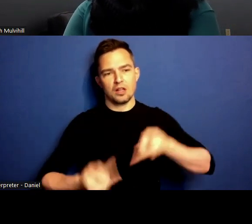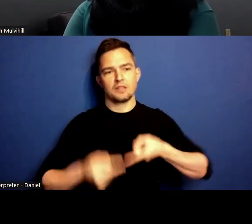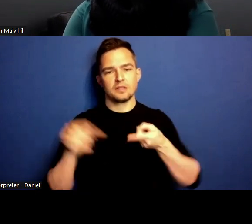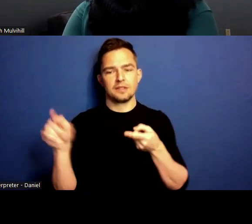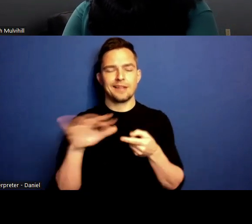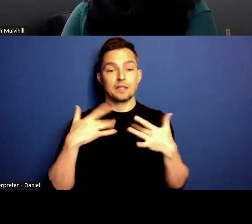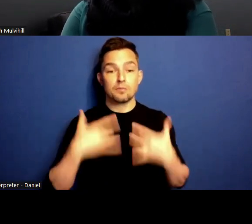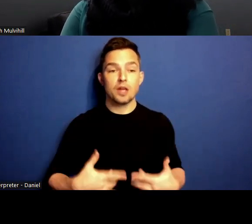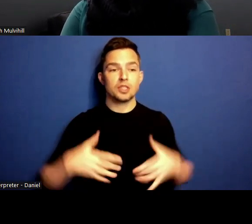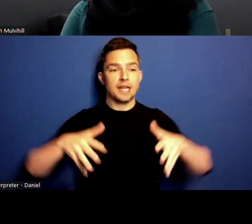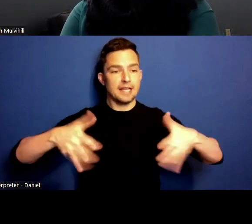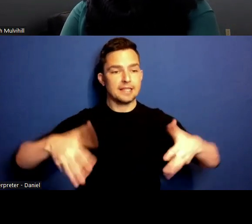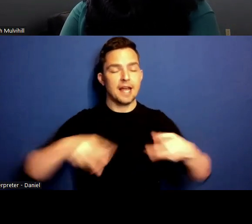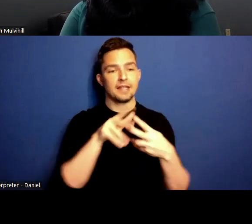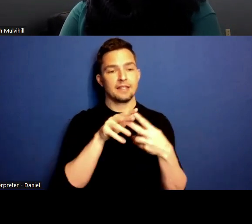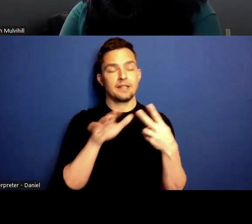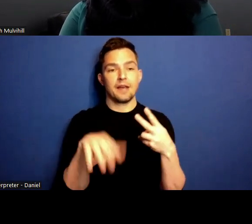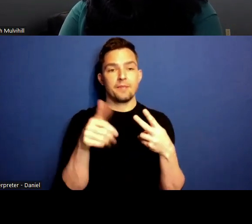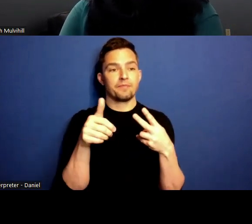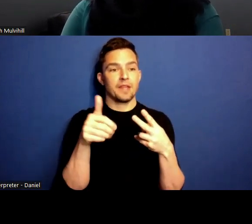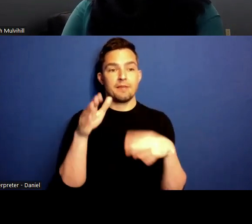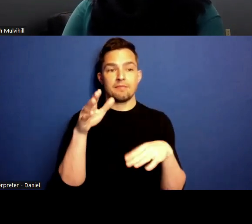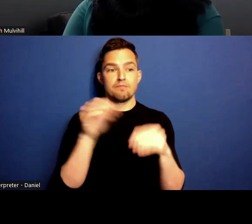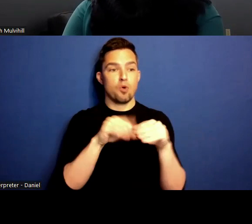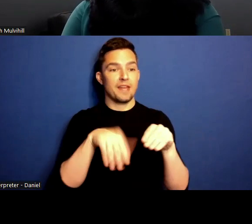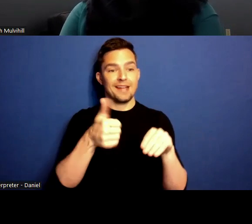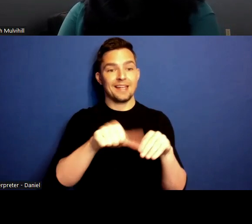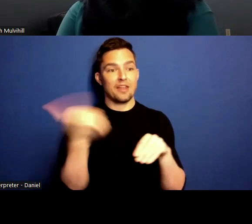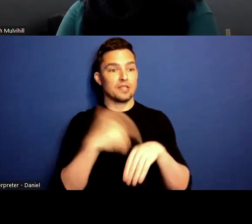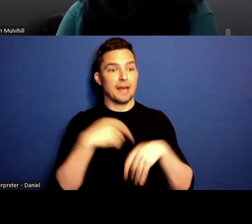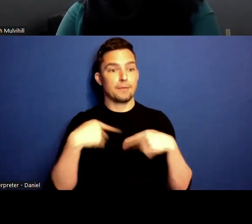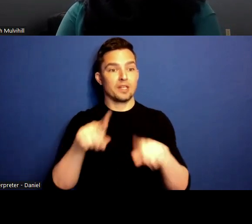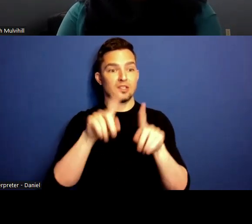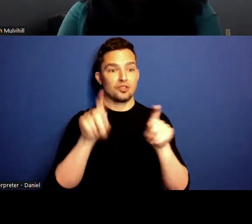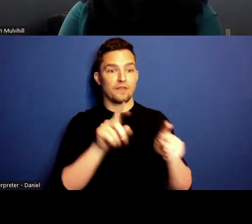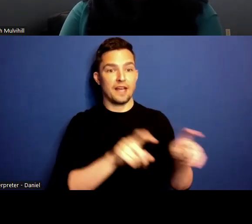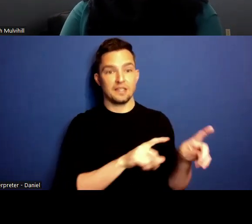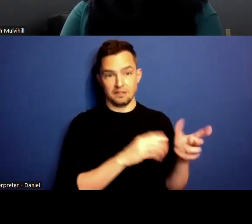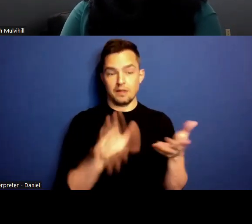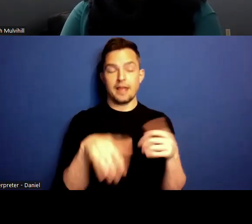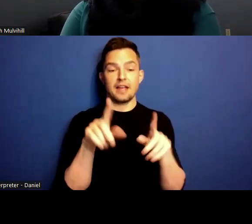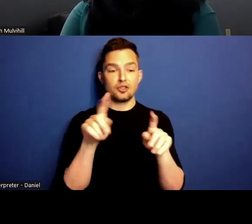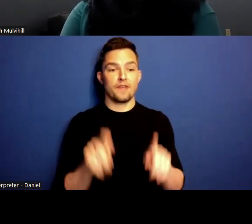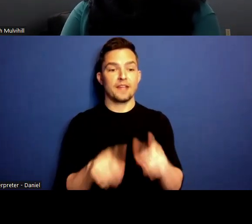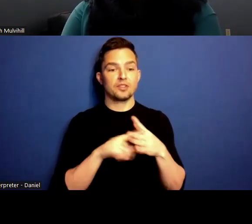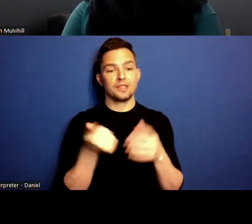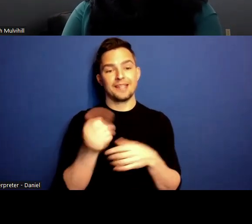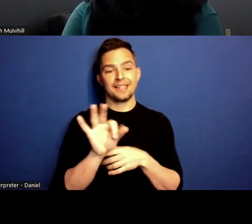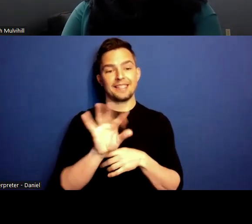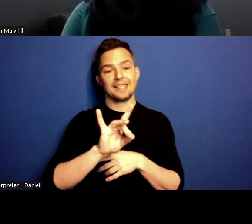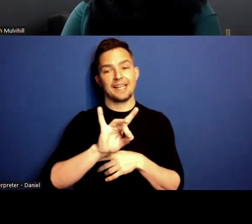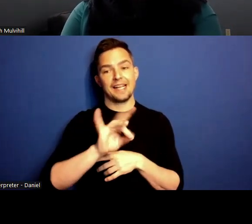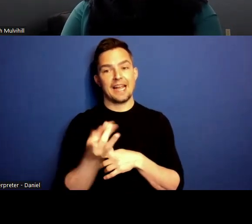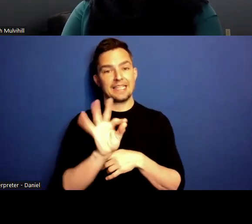as depression and anxiety, than at any other time in the history of the survey. So that survey began in 1989. As